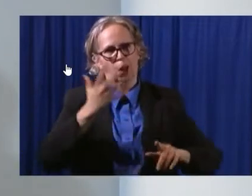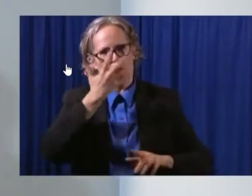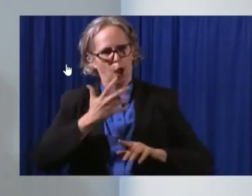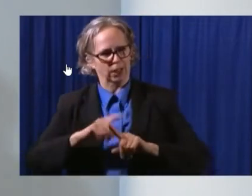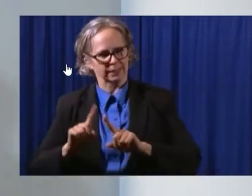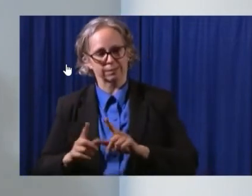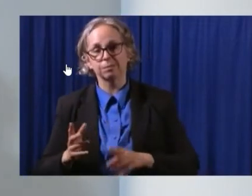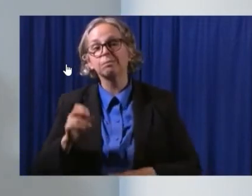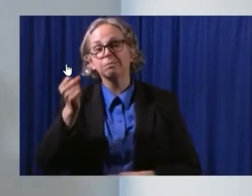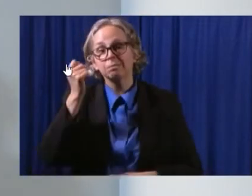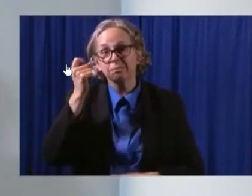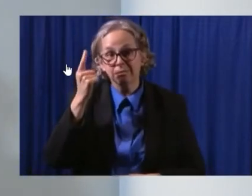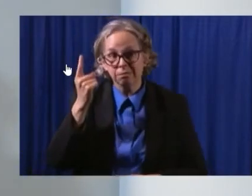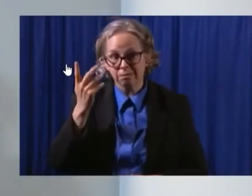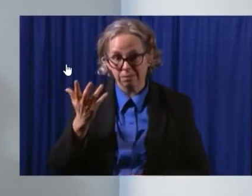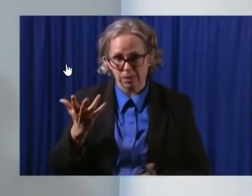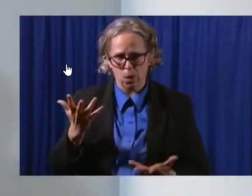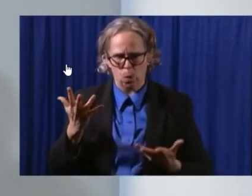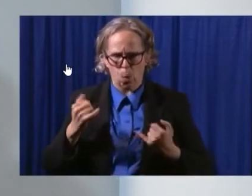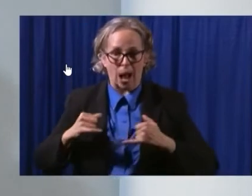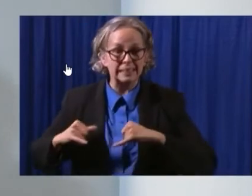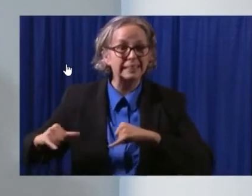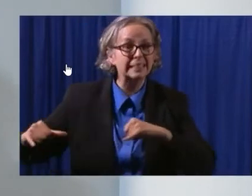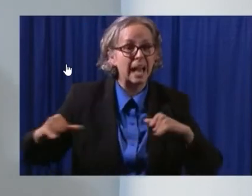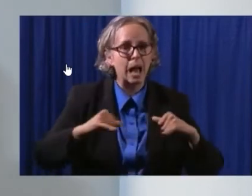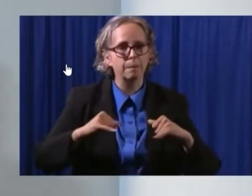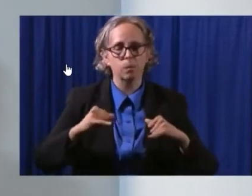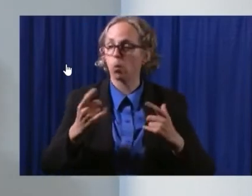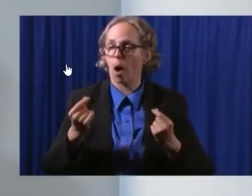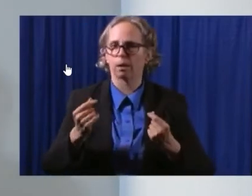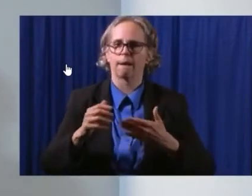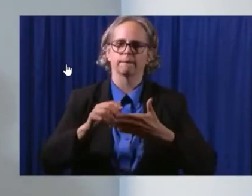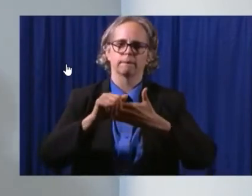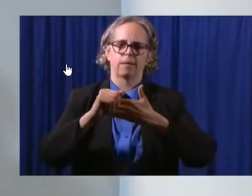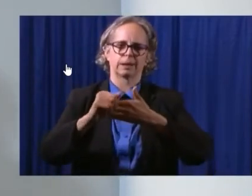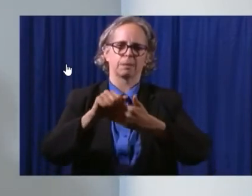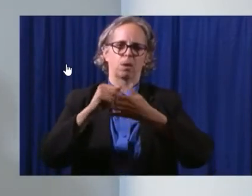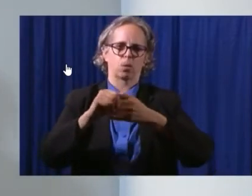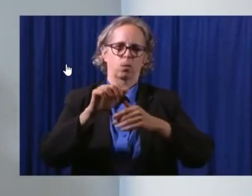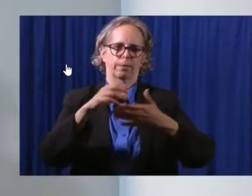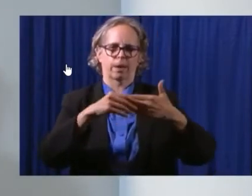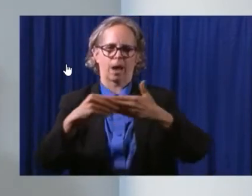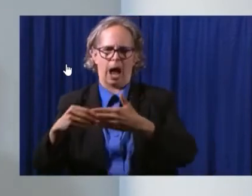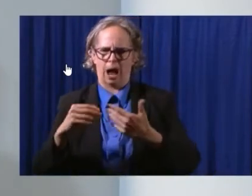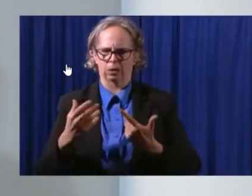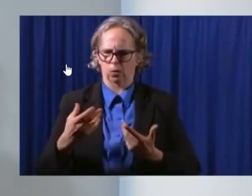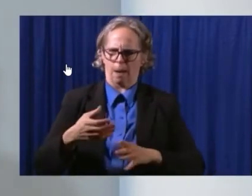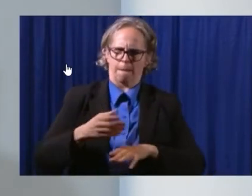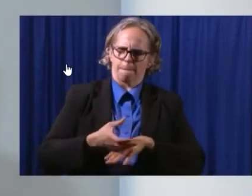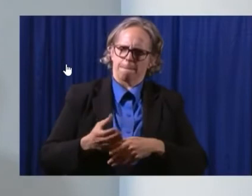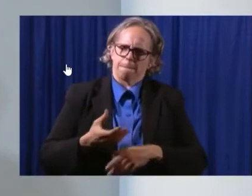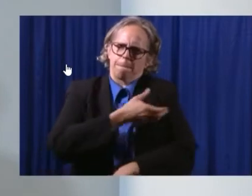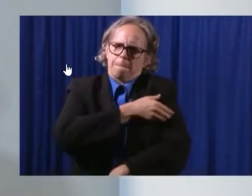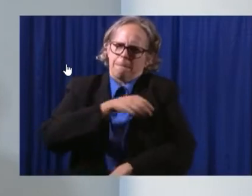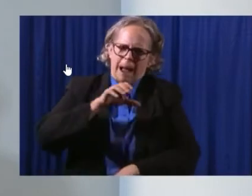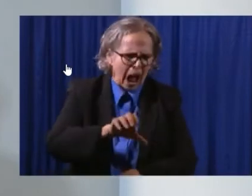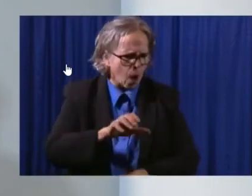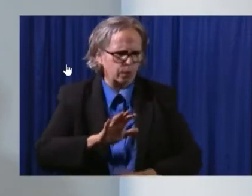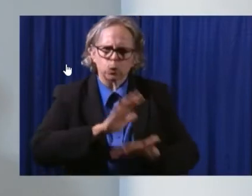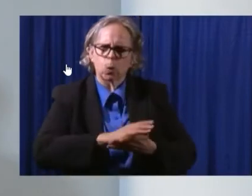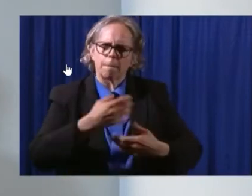they ask for when they make decisions about transportation and physical spacing and educational programming, mindful of